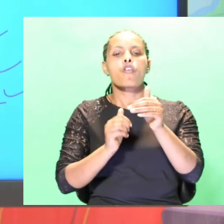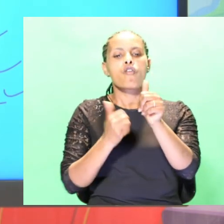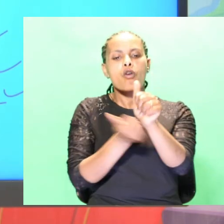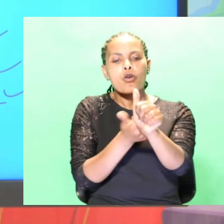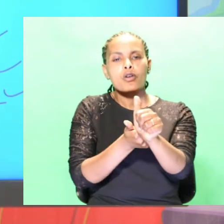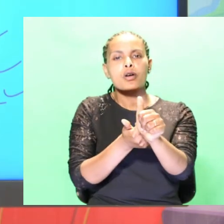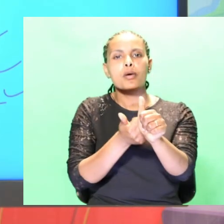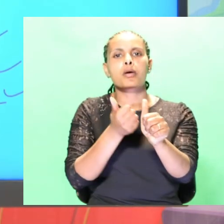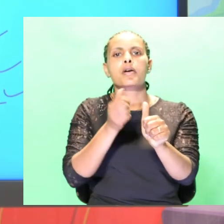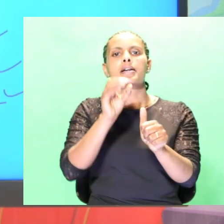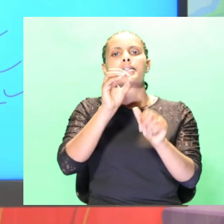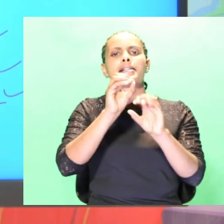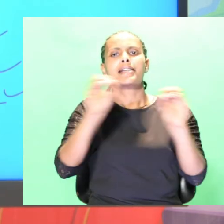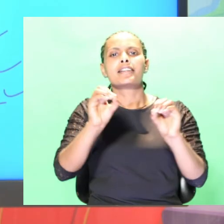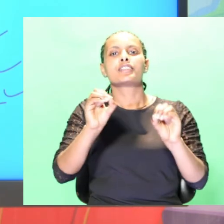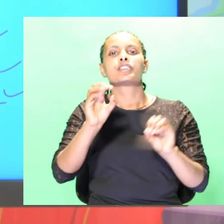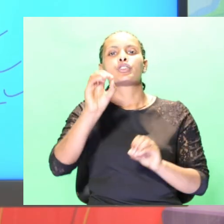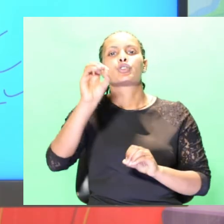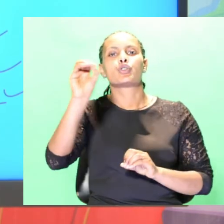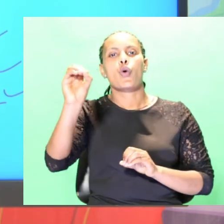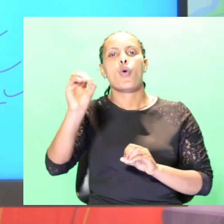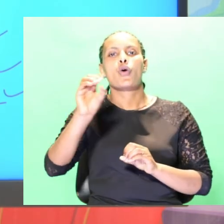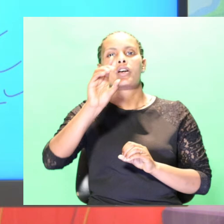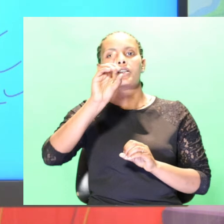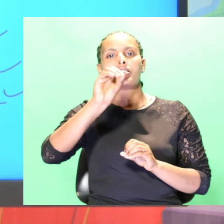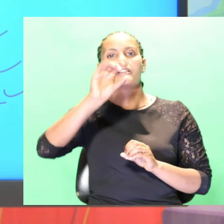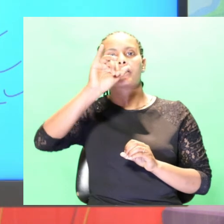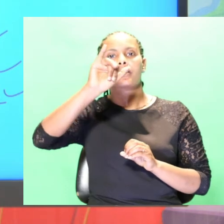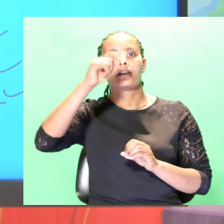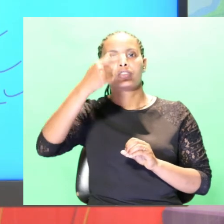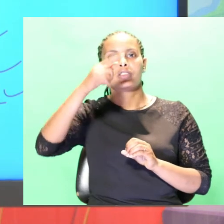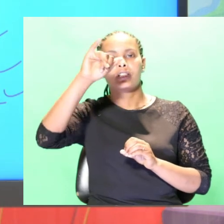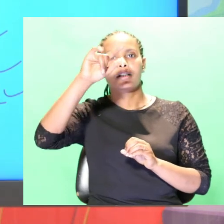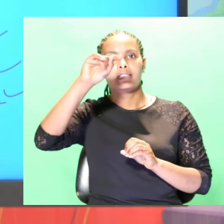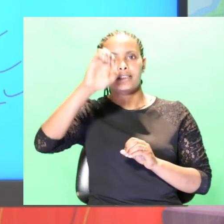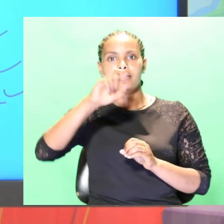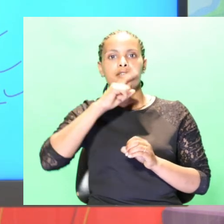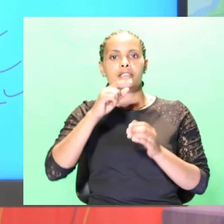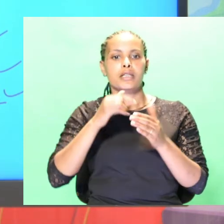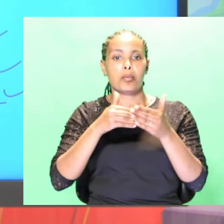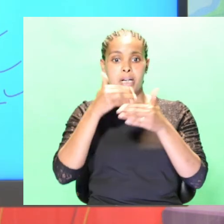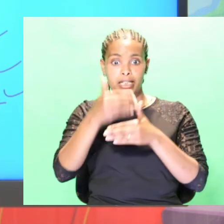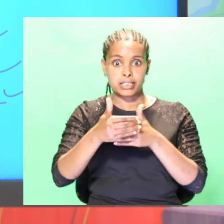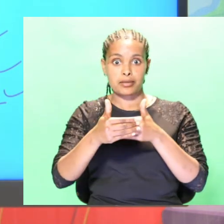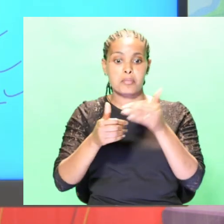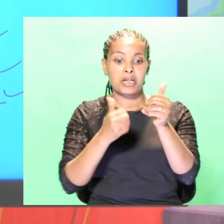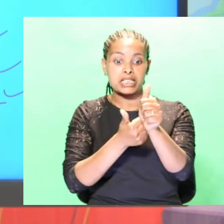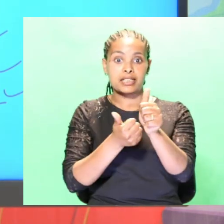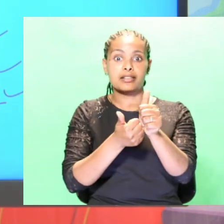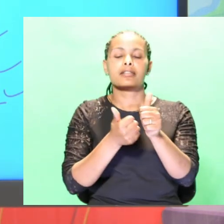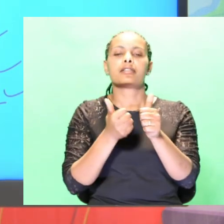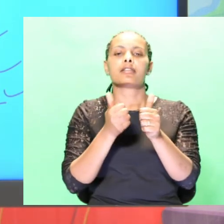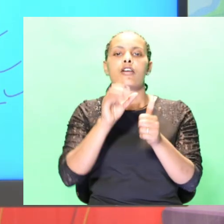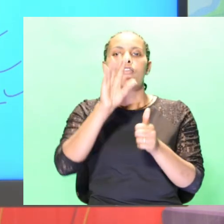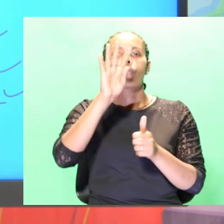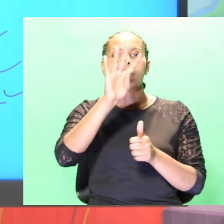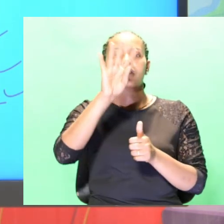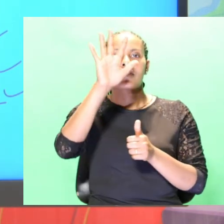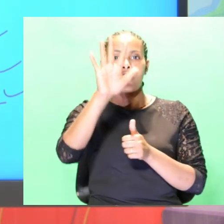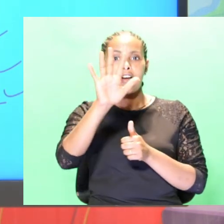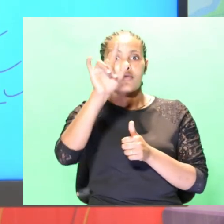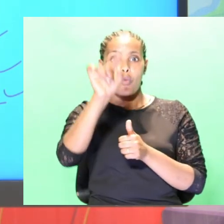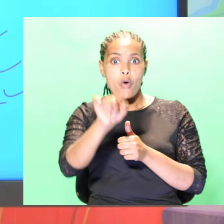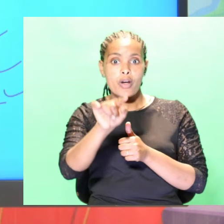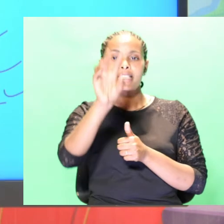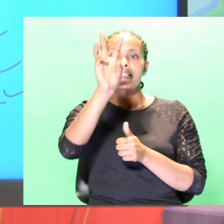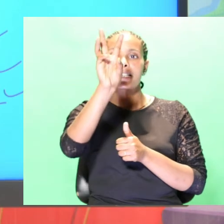by non-zero digits. We add 1 to the preceding digits and is reported as